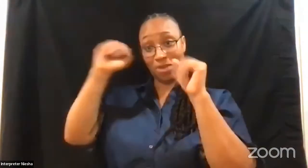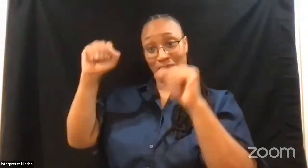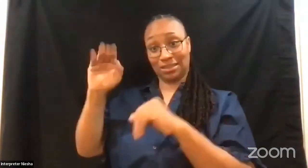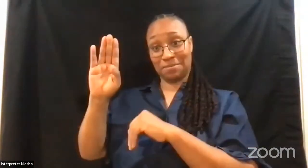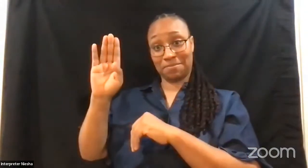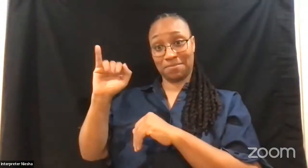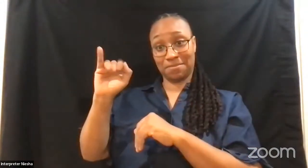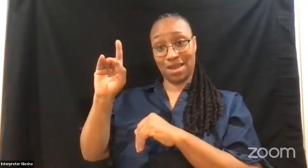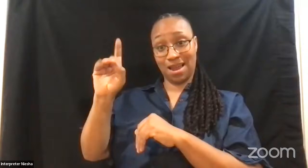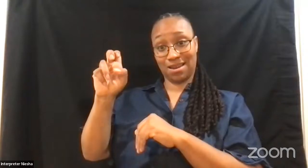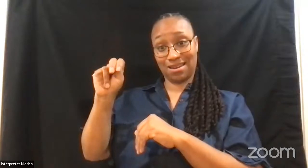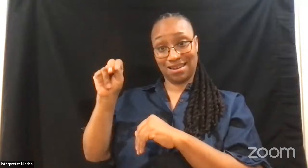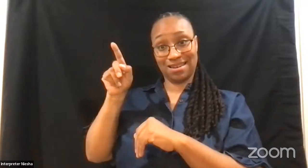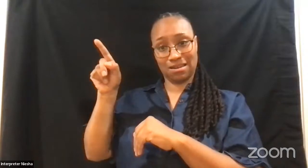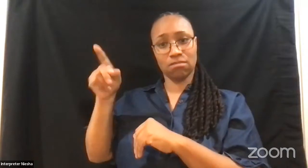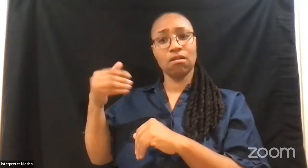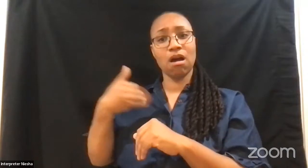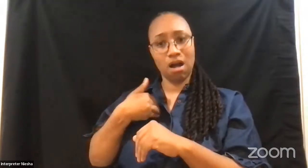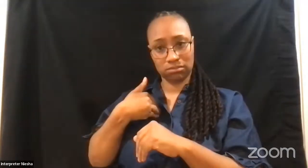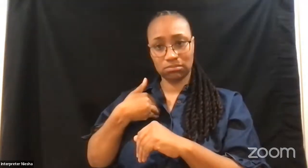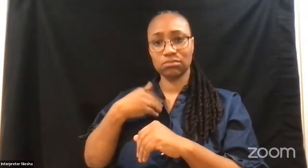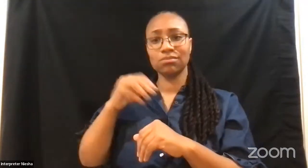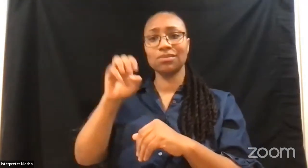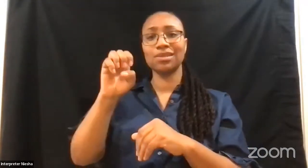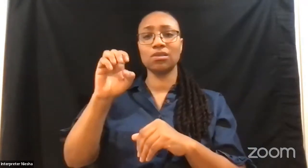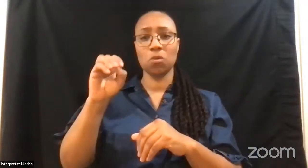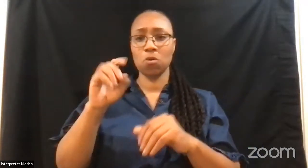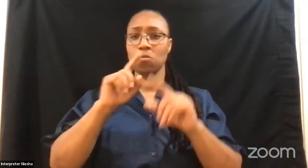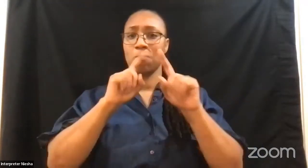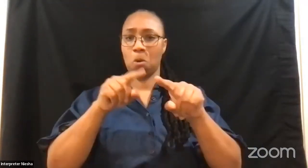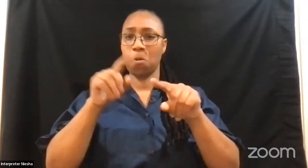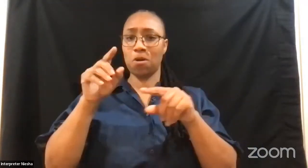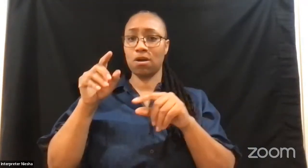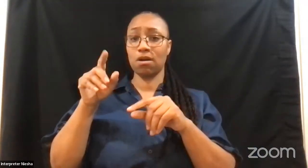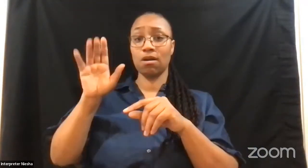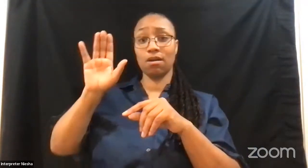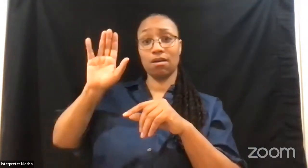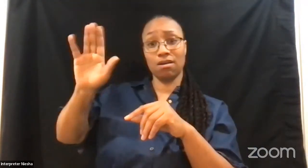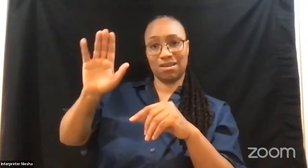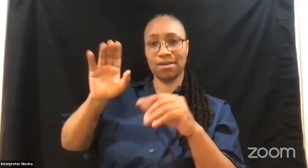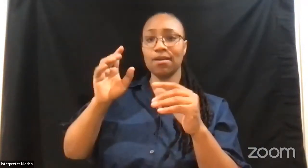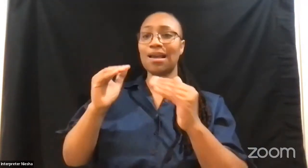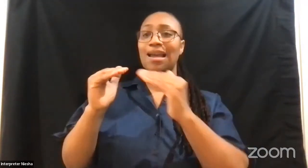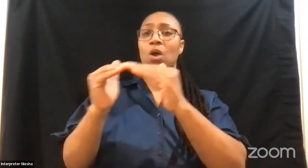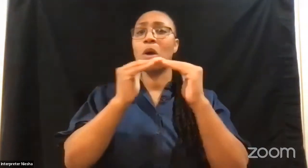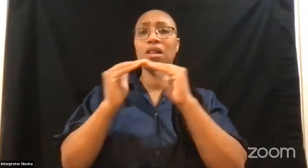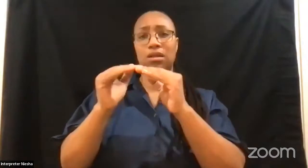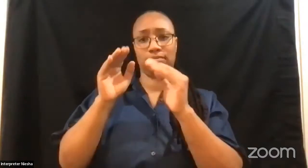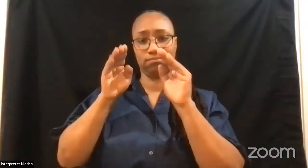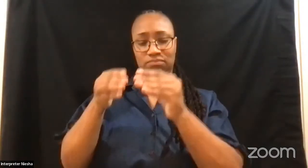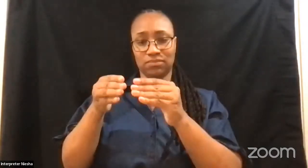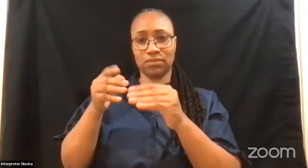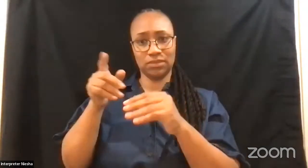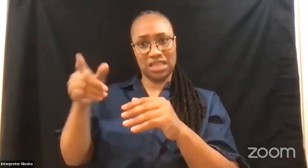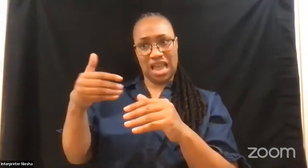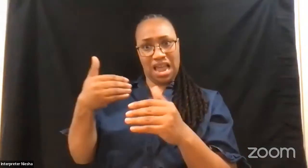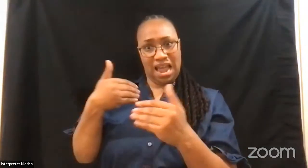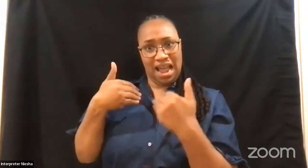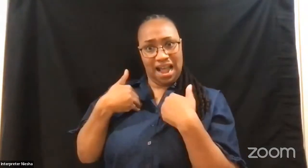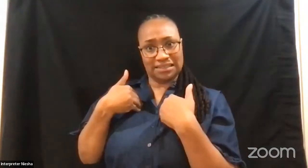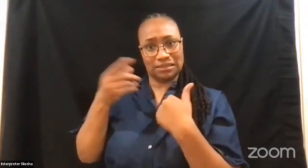an equity executive order asking every agency to do whatever they can to